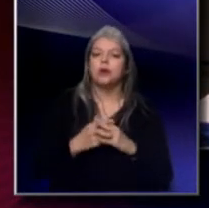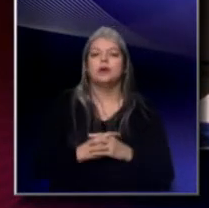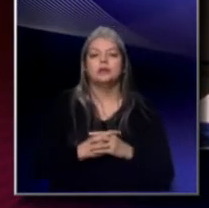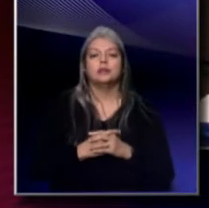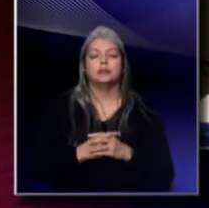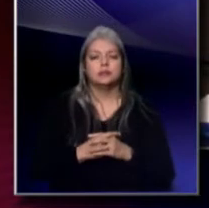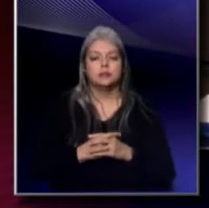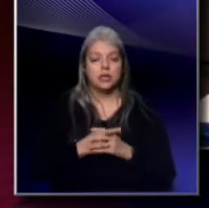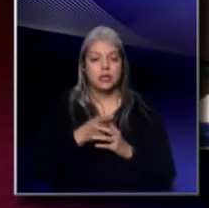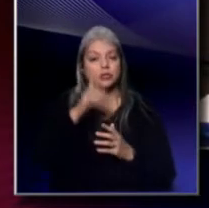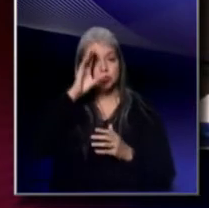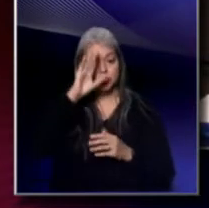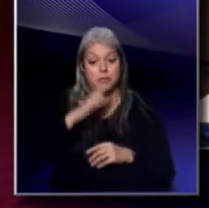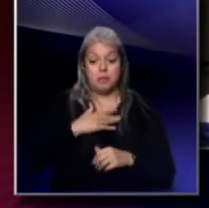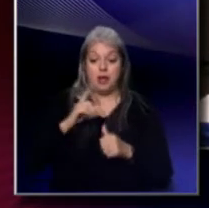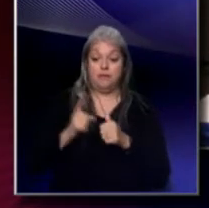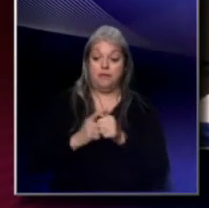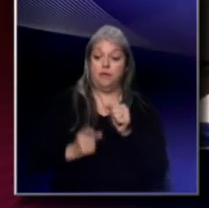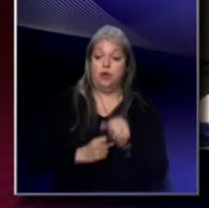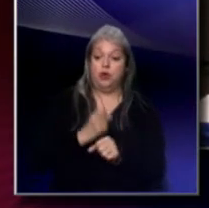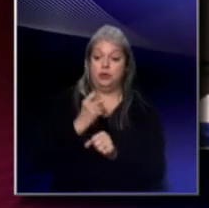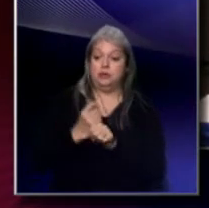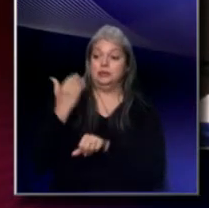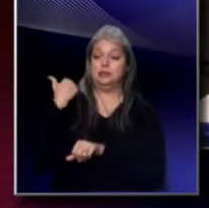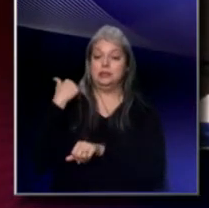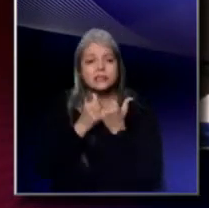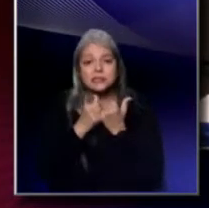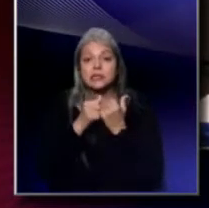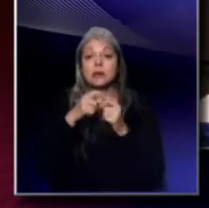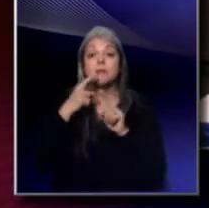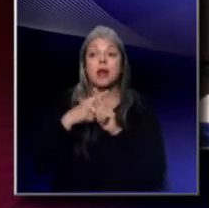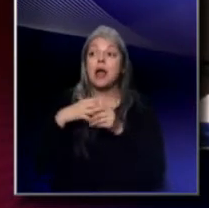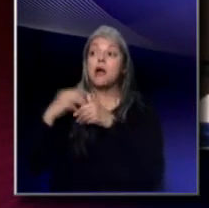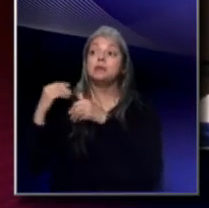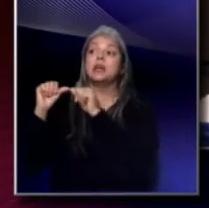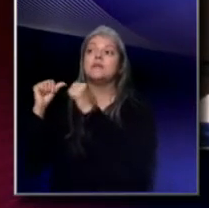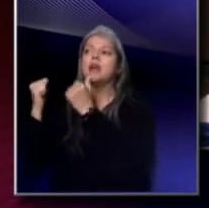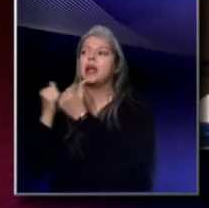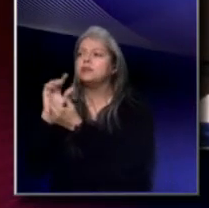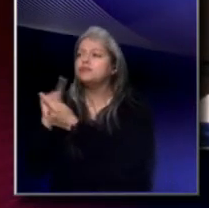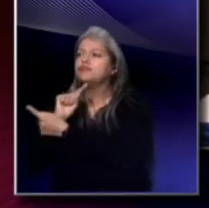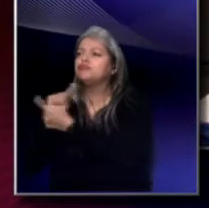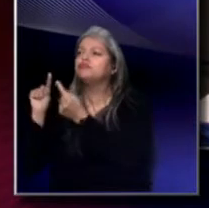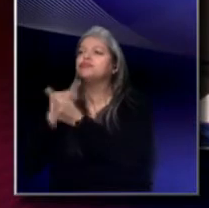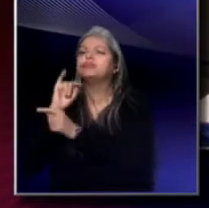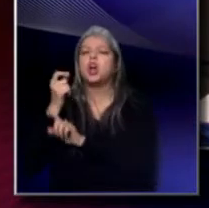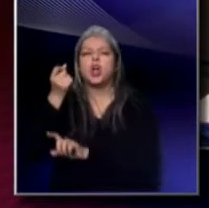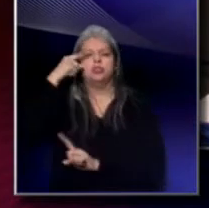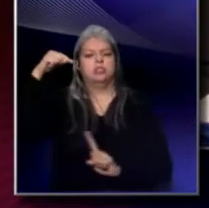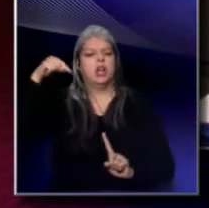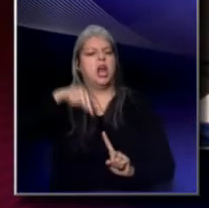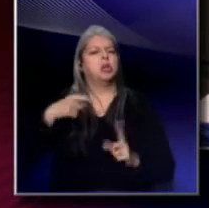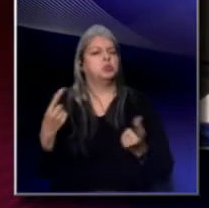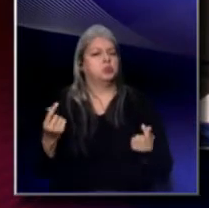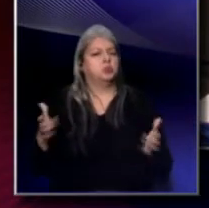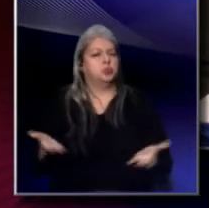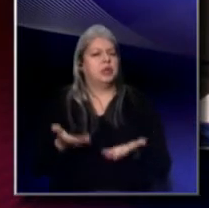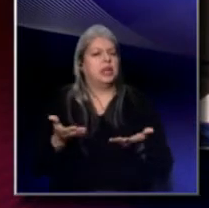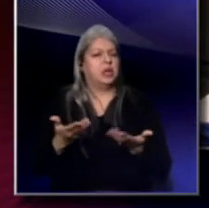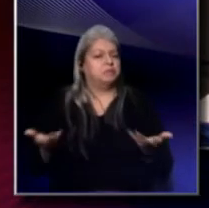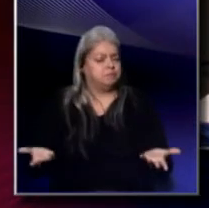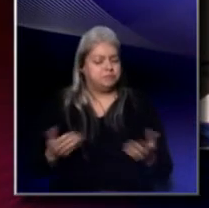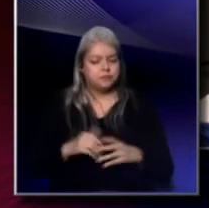know, my first year as a superintendent, I spent a lot of time trying to understand what it is we do here. My second